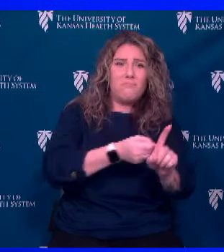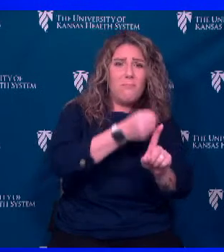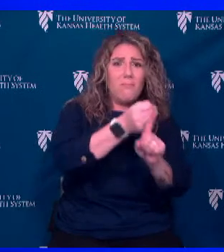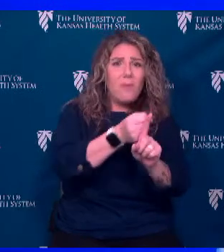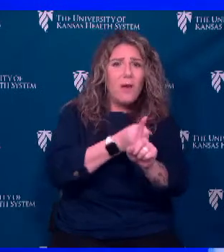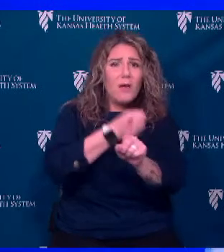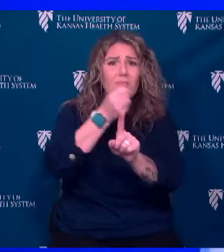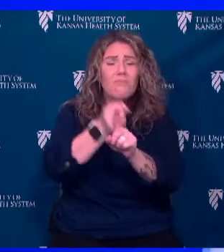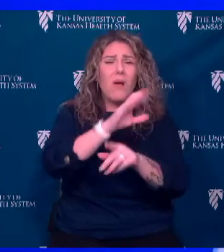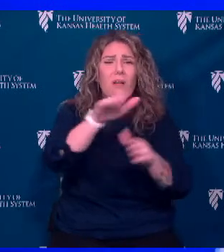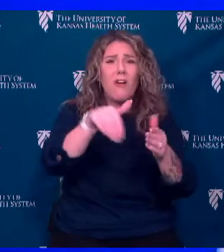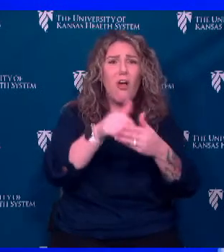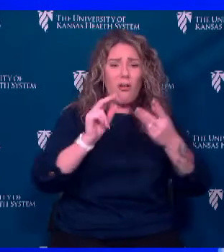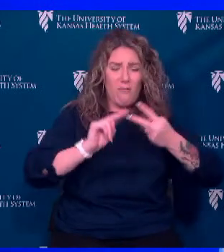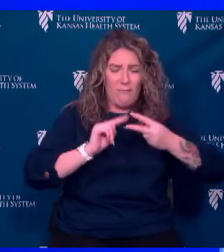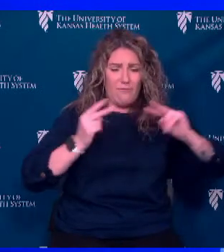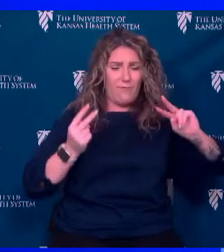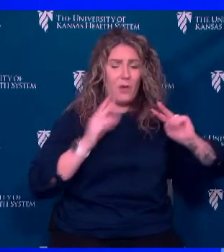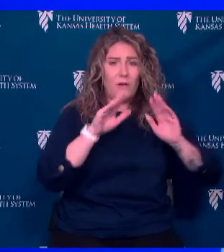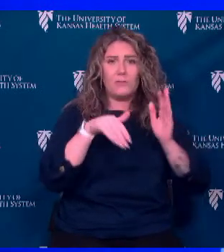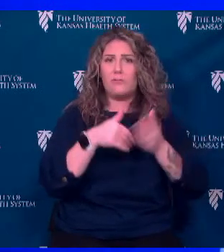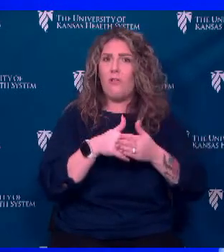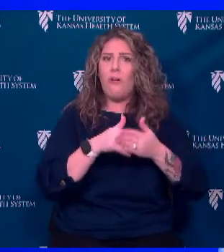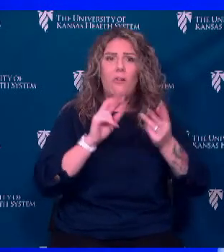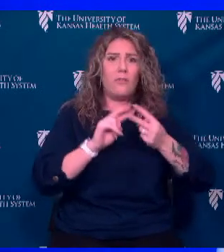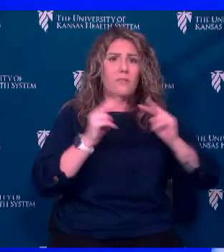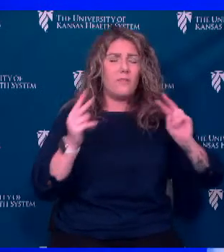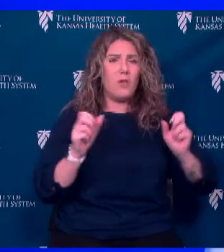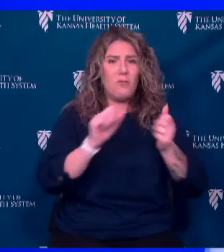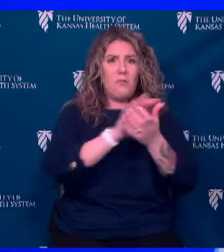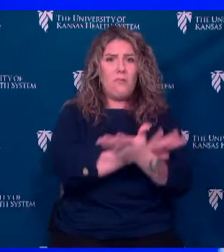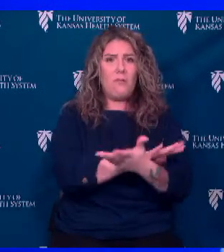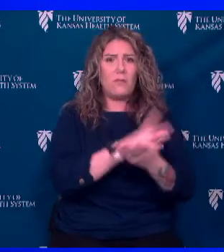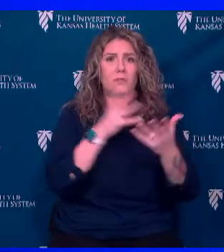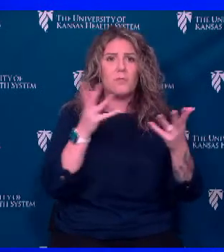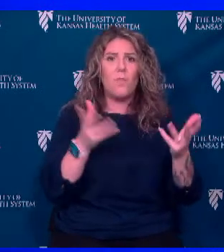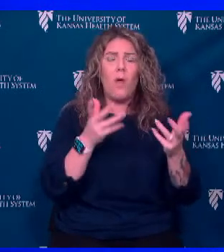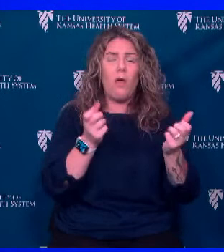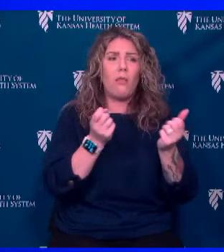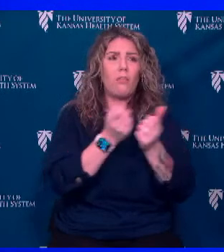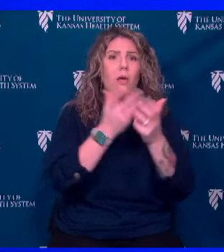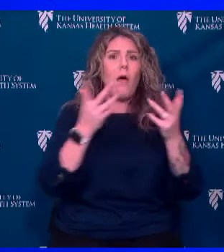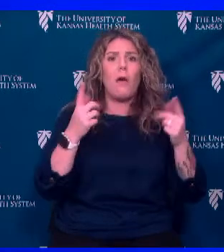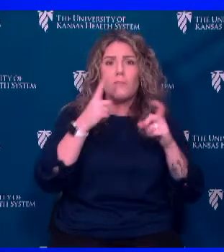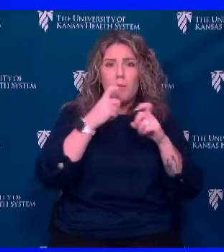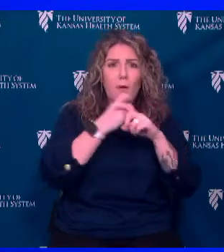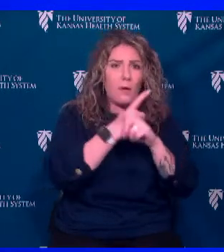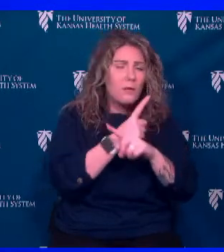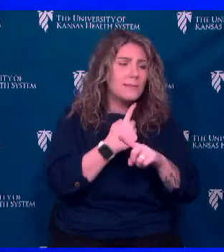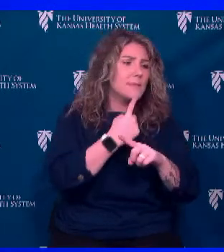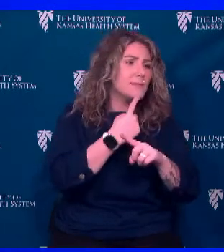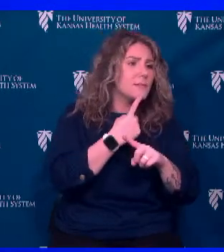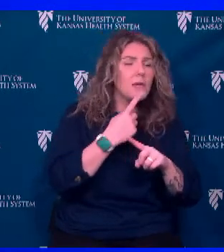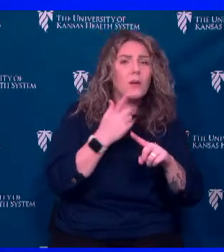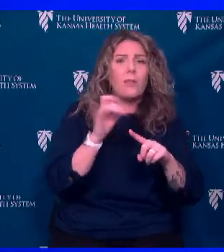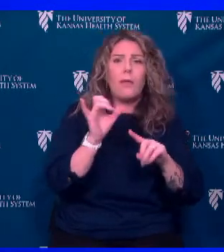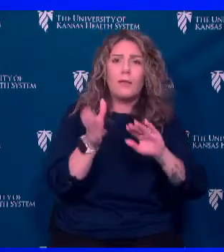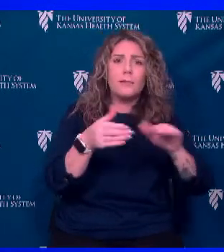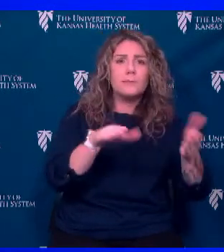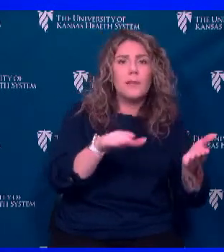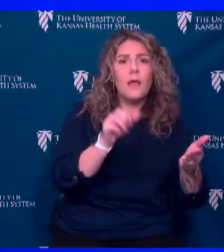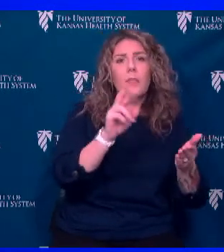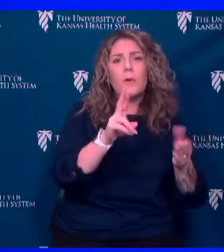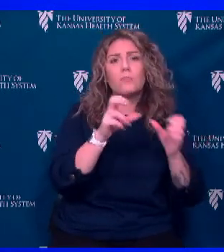all variants, and all these variants we have seen have caused a lot of complications, whether severe complications such as death or